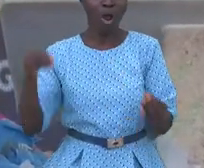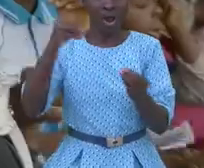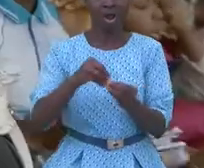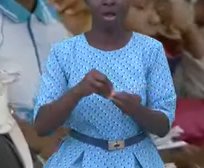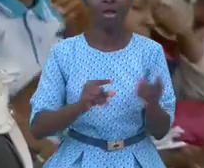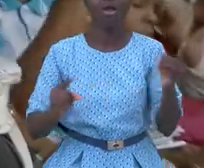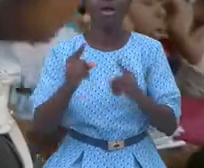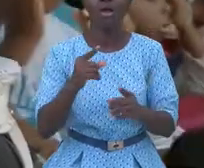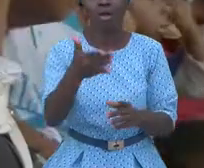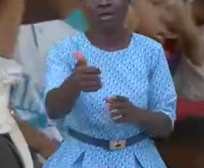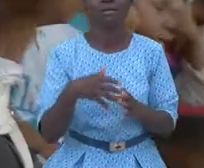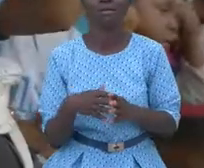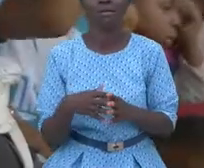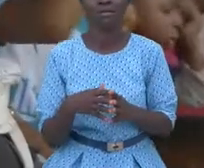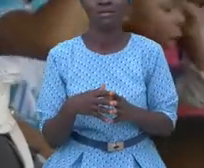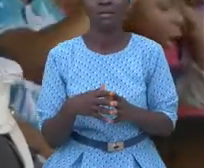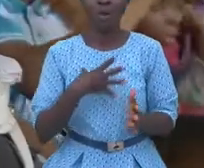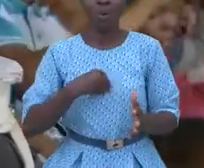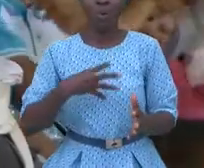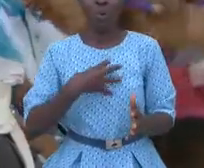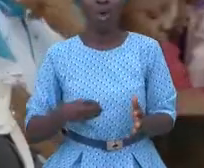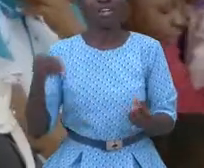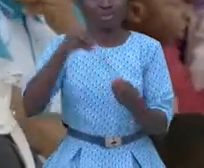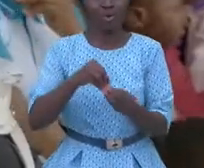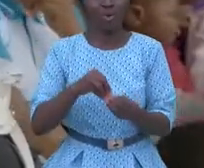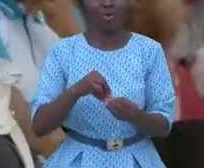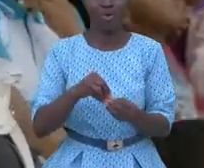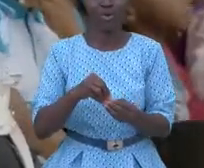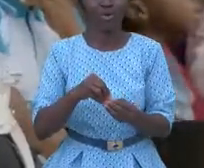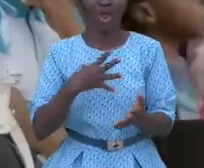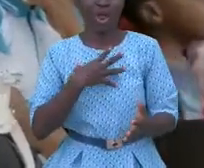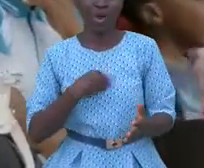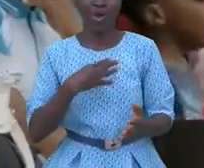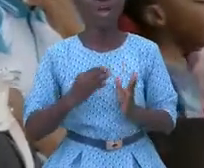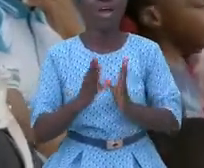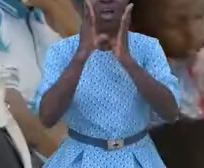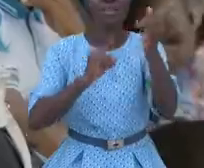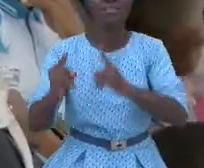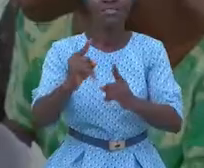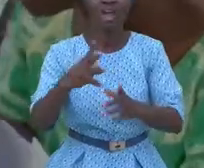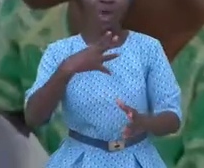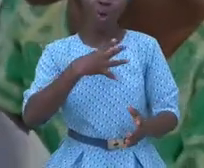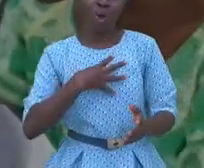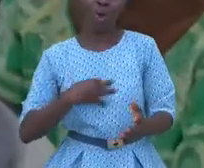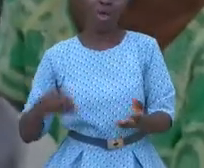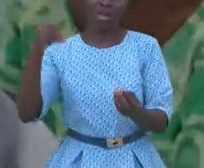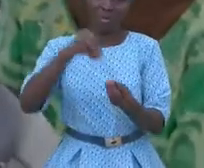there. Amen. Whiter. Amen. Somebody shout, whiter.